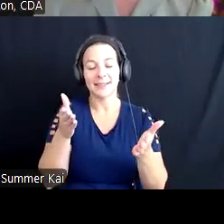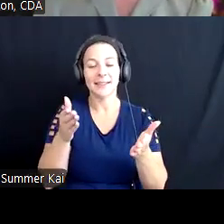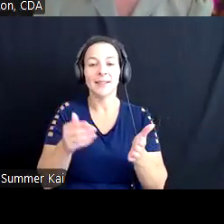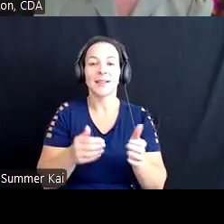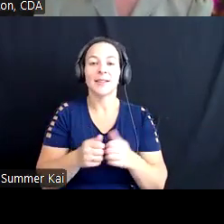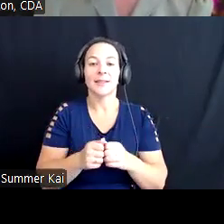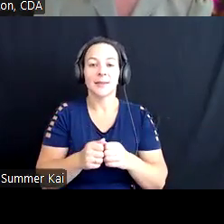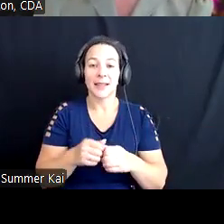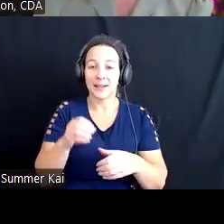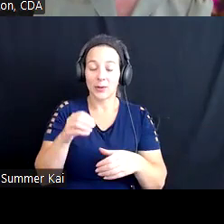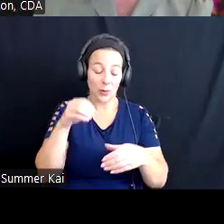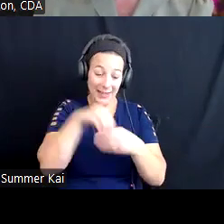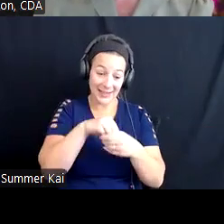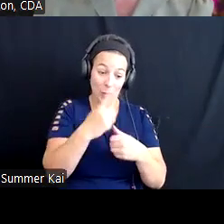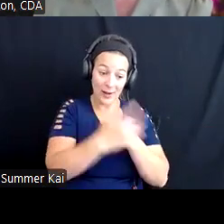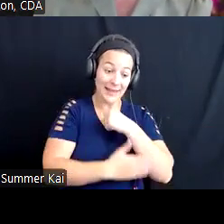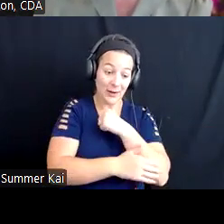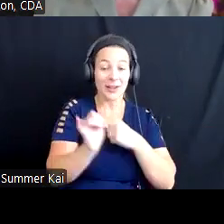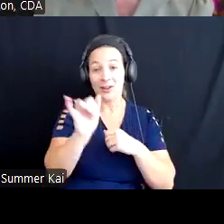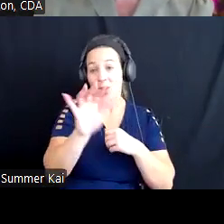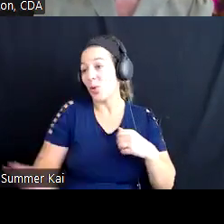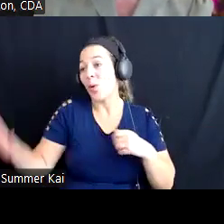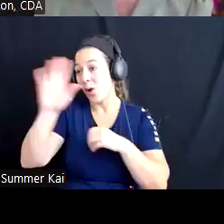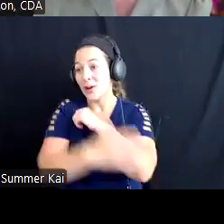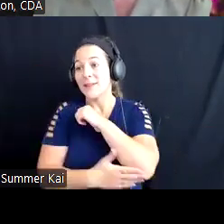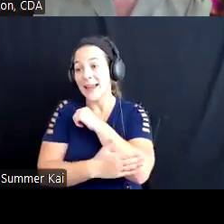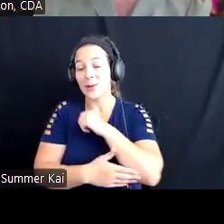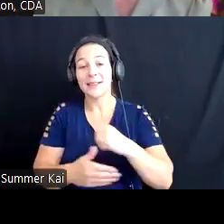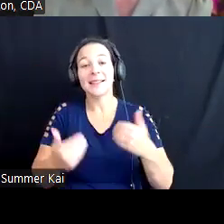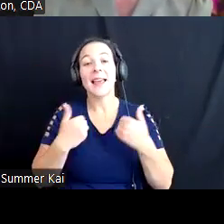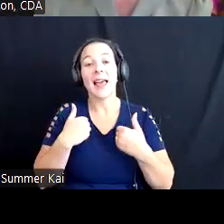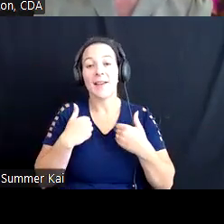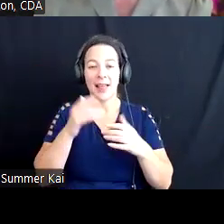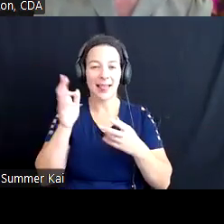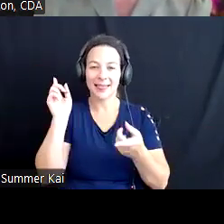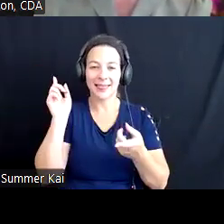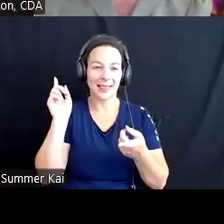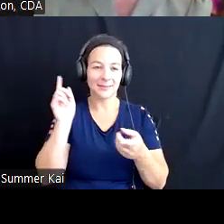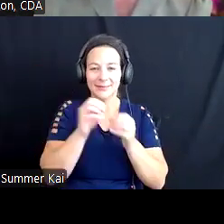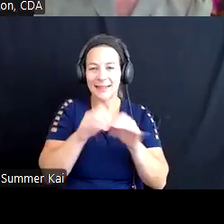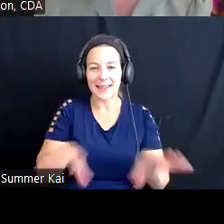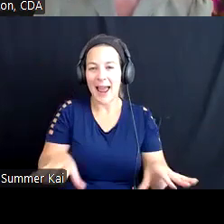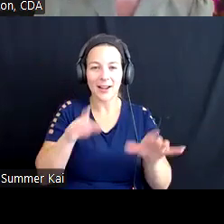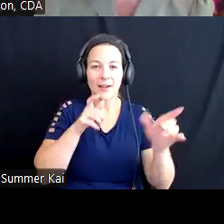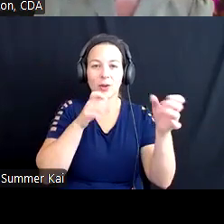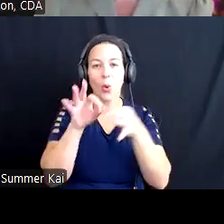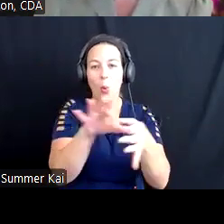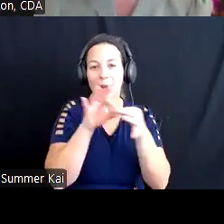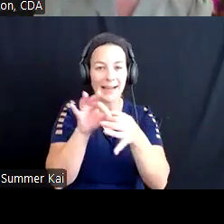and across counties, there is often a lack of coordination of these services, leading to a fragmented and